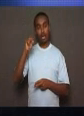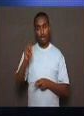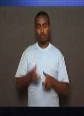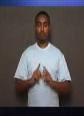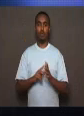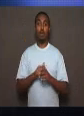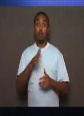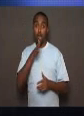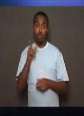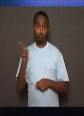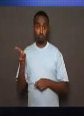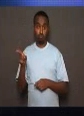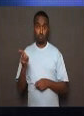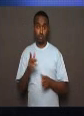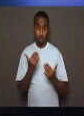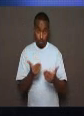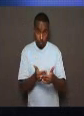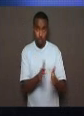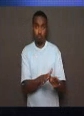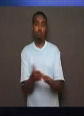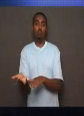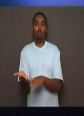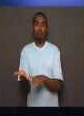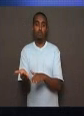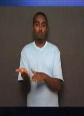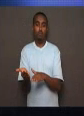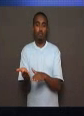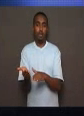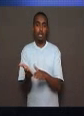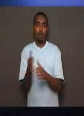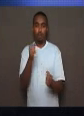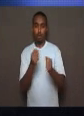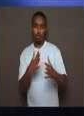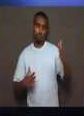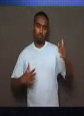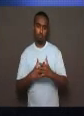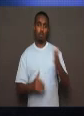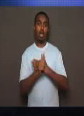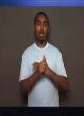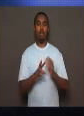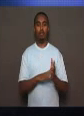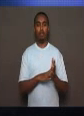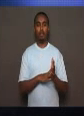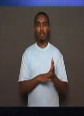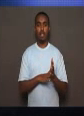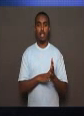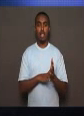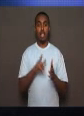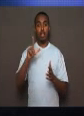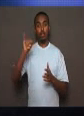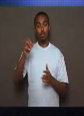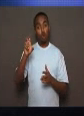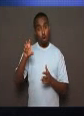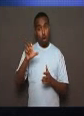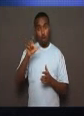Joe's mother has recently passed away due to a car accident, leaving Joe under the care of